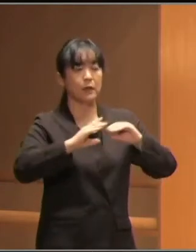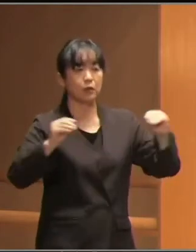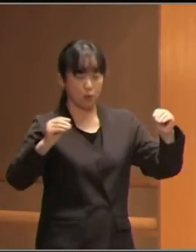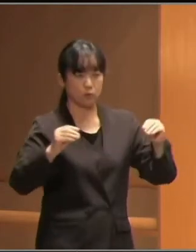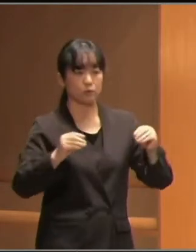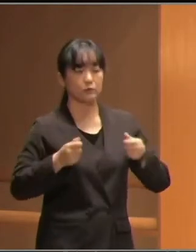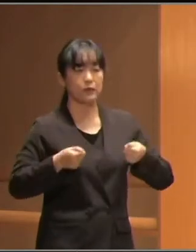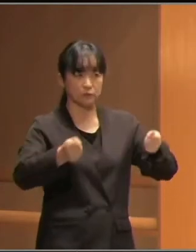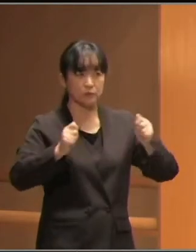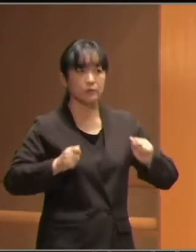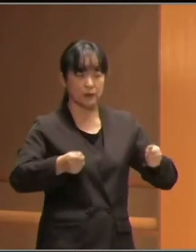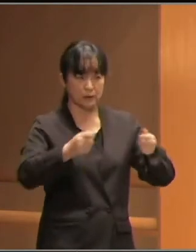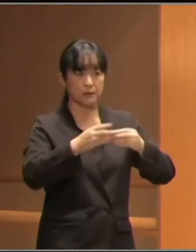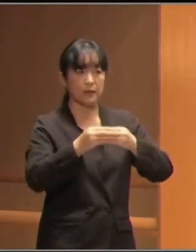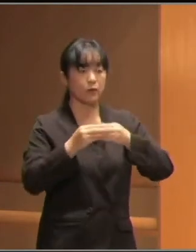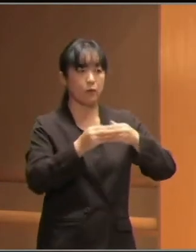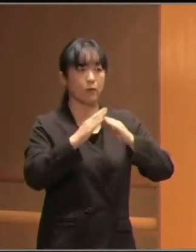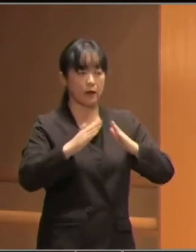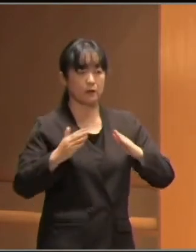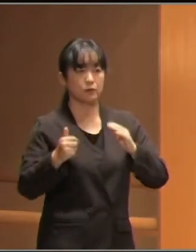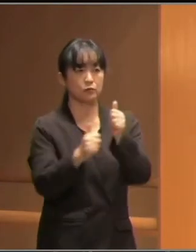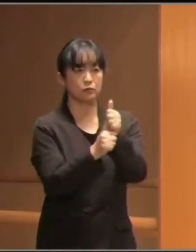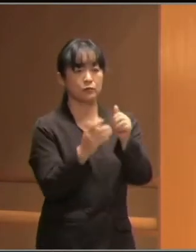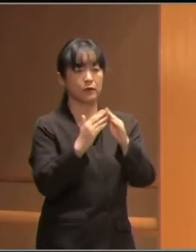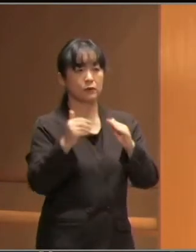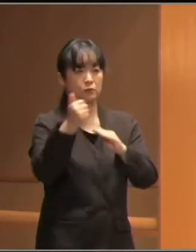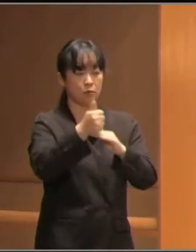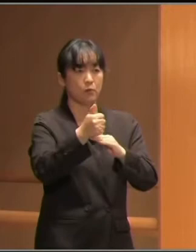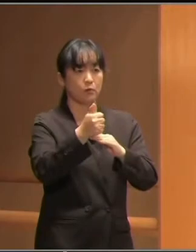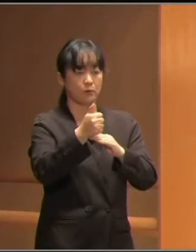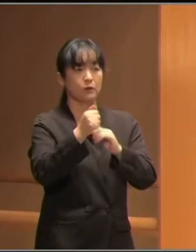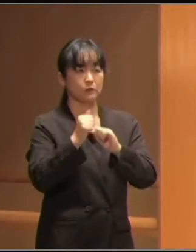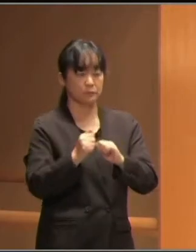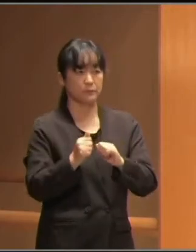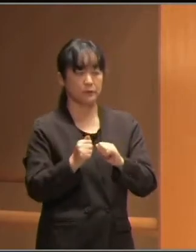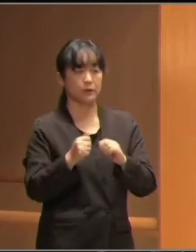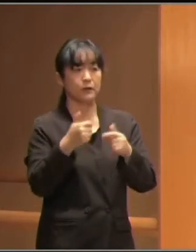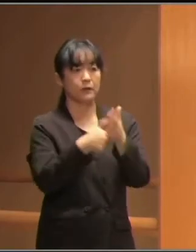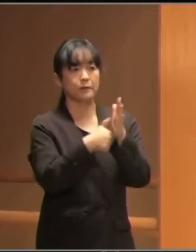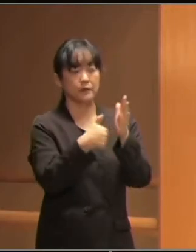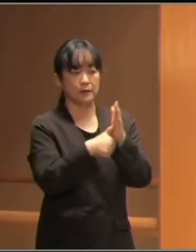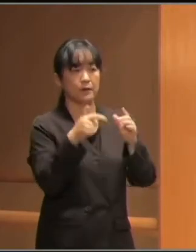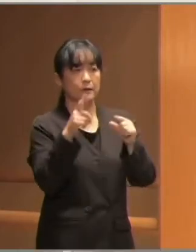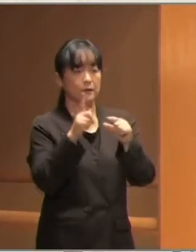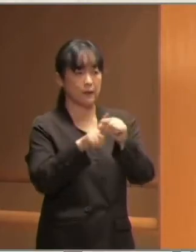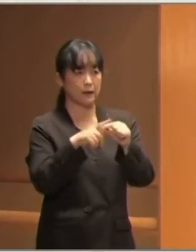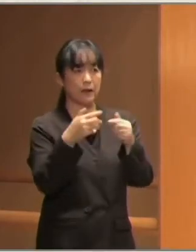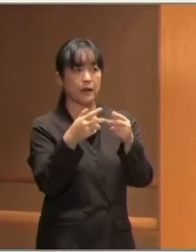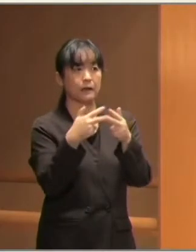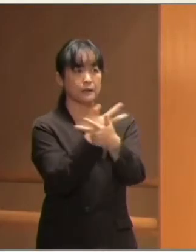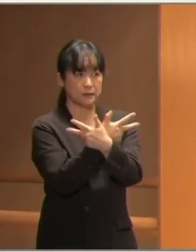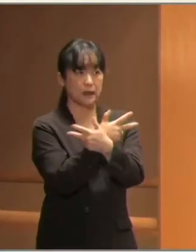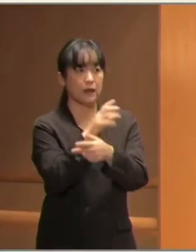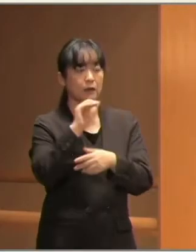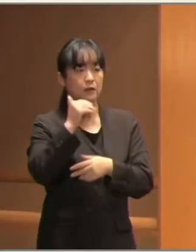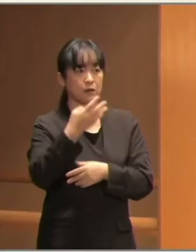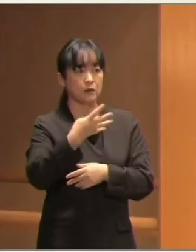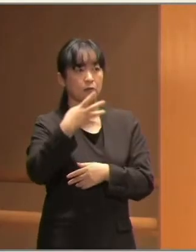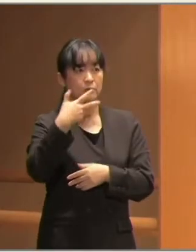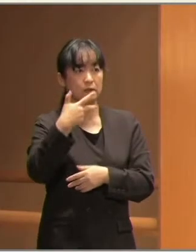is Mr. Yoshie Nakagita, Vice Chairman of All Japan Handmade Washi Association.